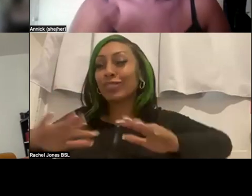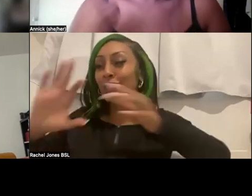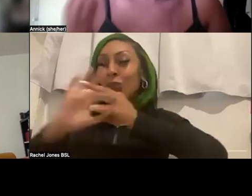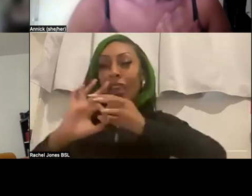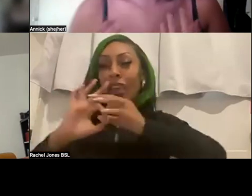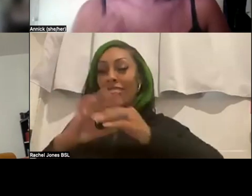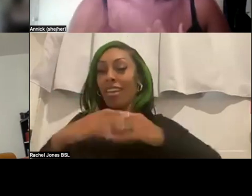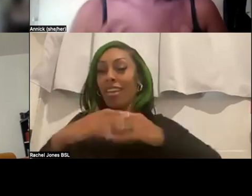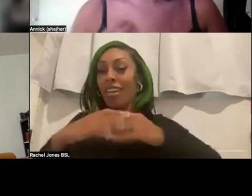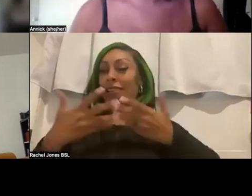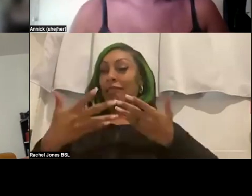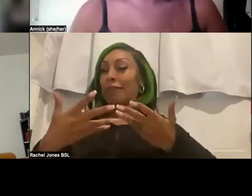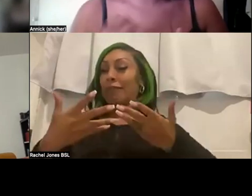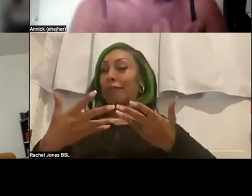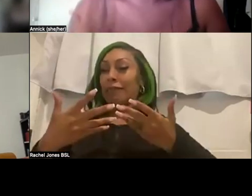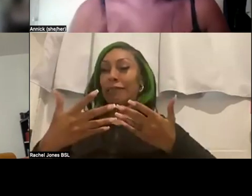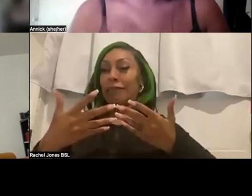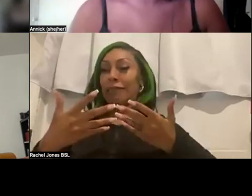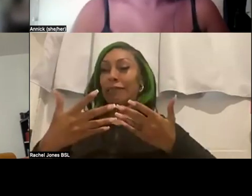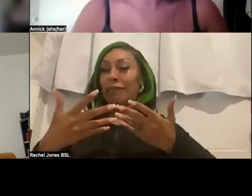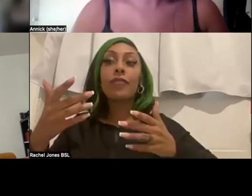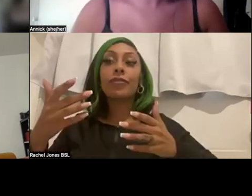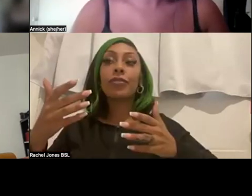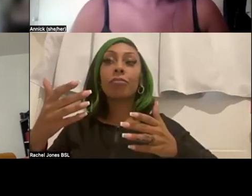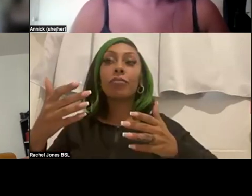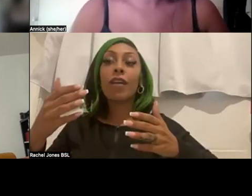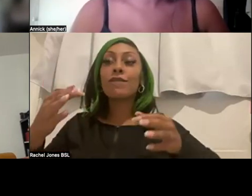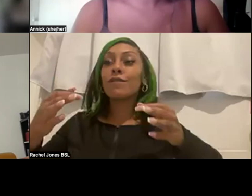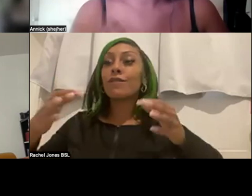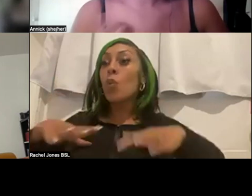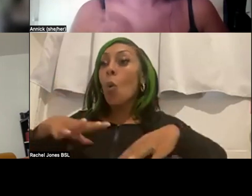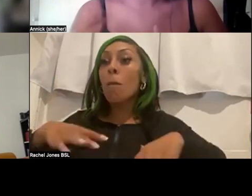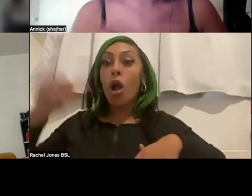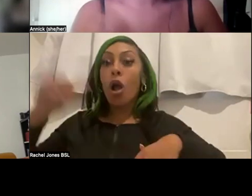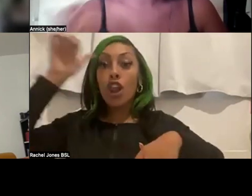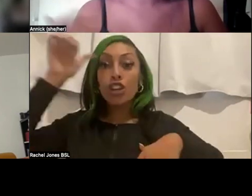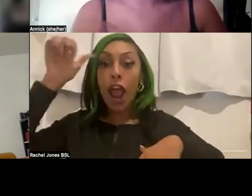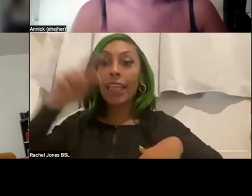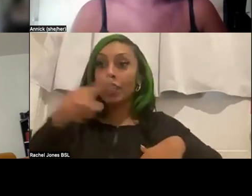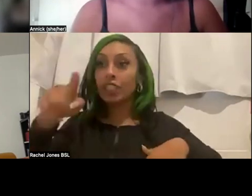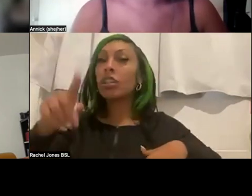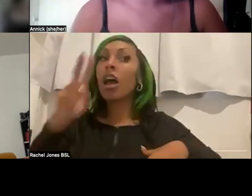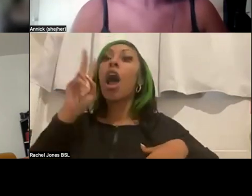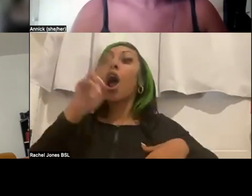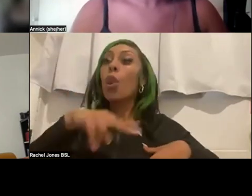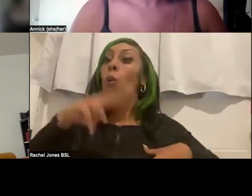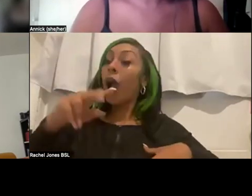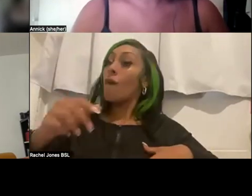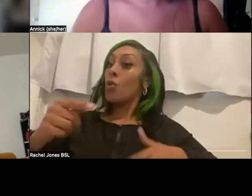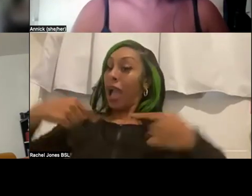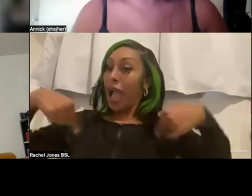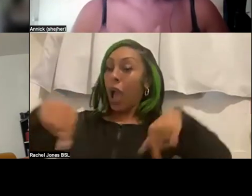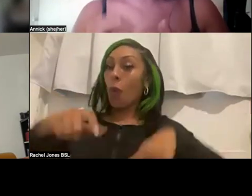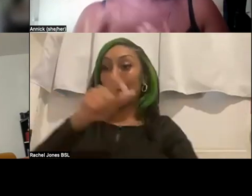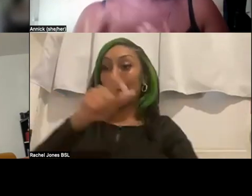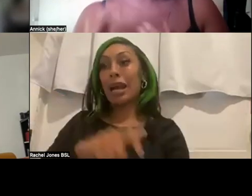of informal knowledge and skill set that you have as a social worker, if you care about these things and you look out for your people. And you,